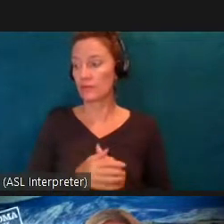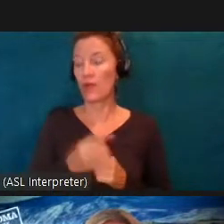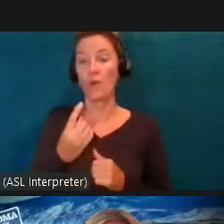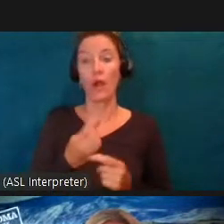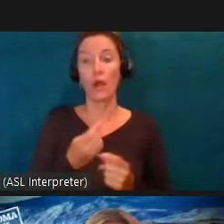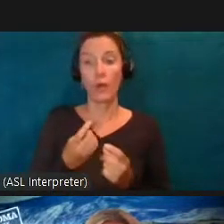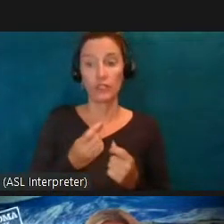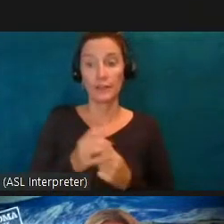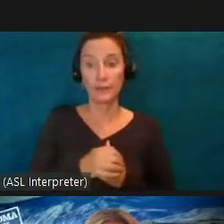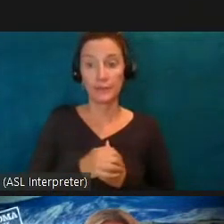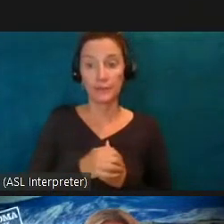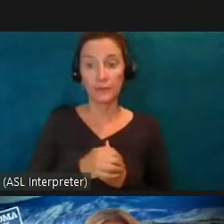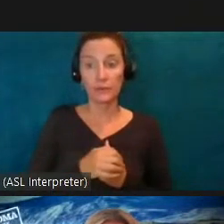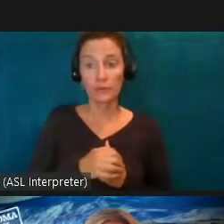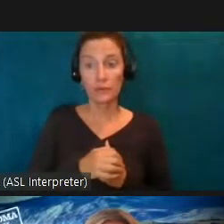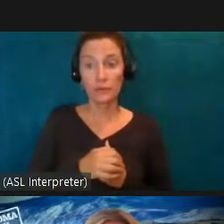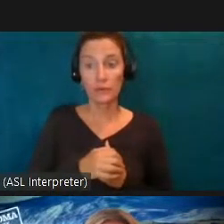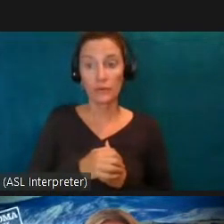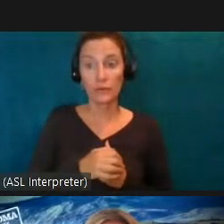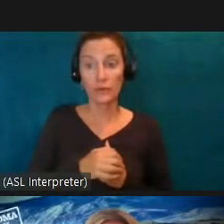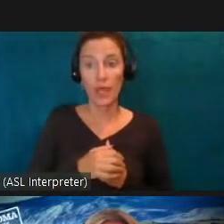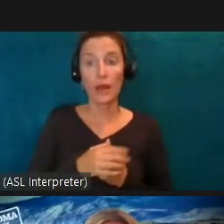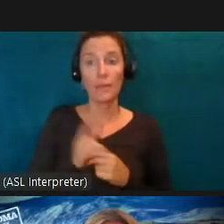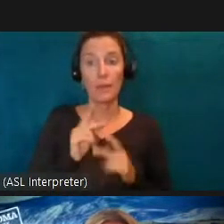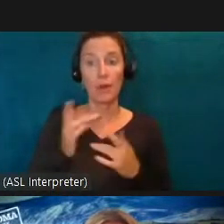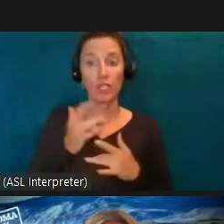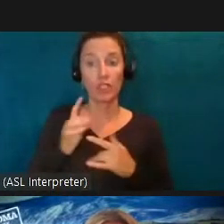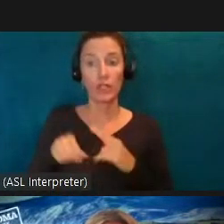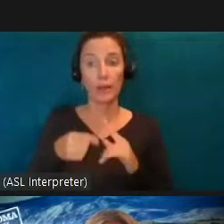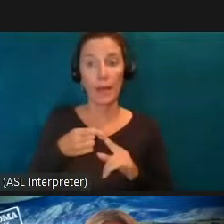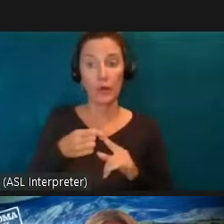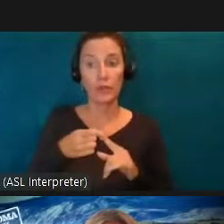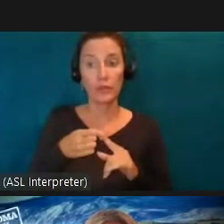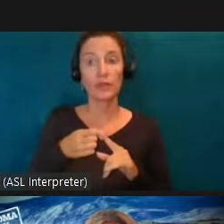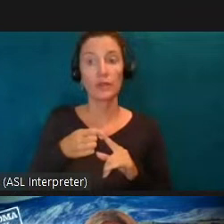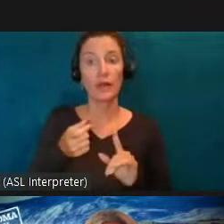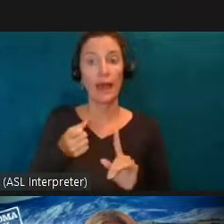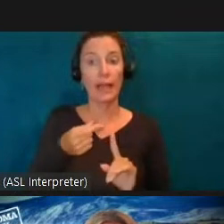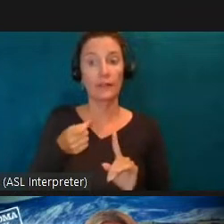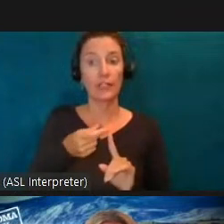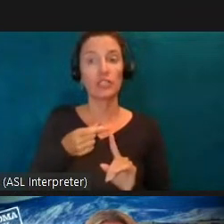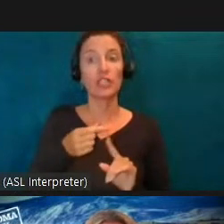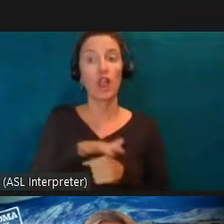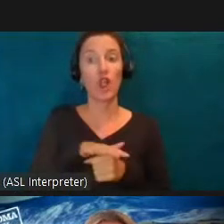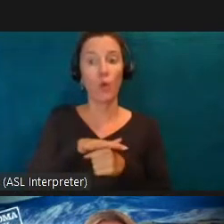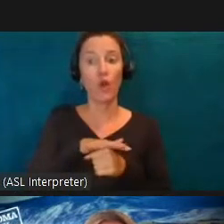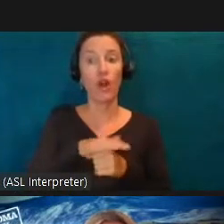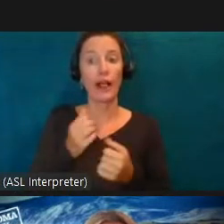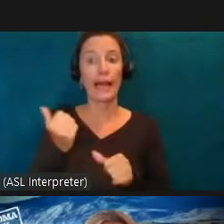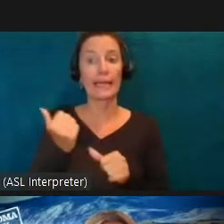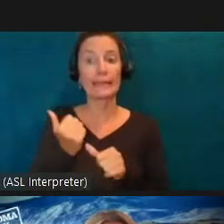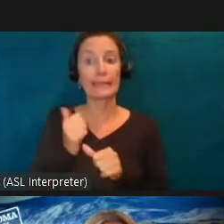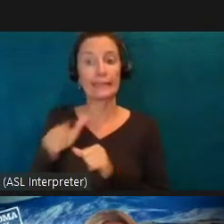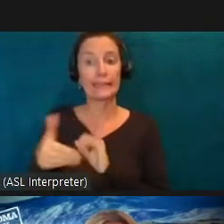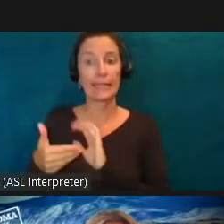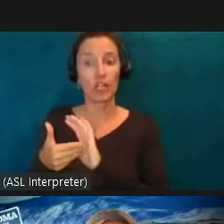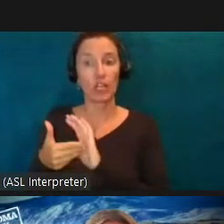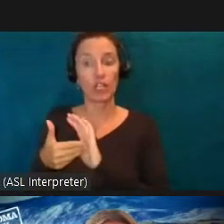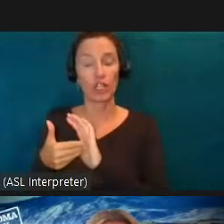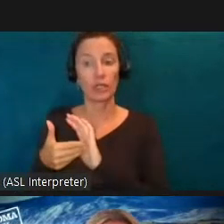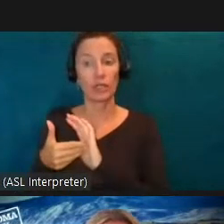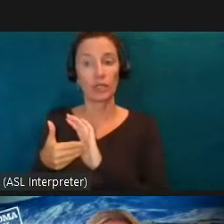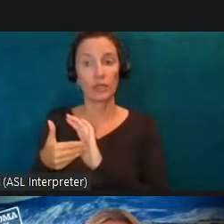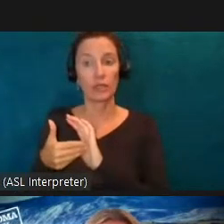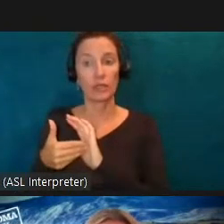getting concerns the activation of our local assistance centers. As Congressman Thompson mentioned,